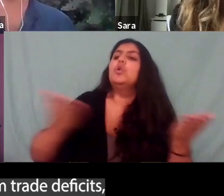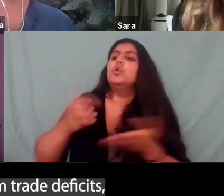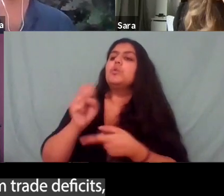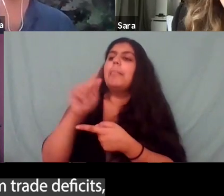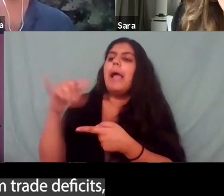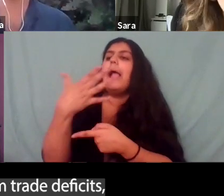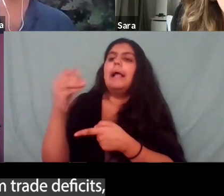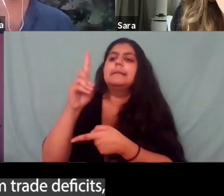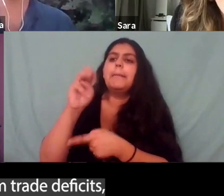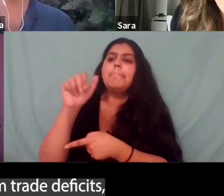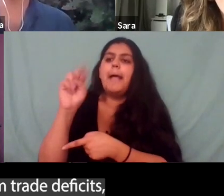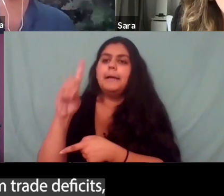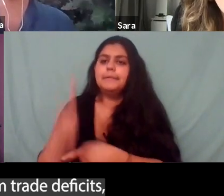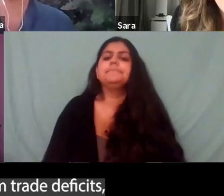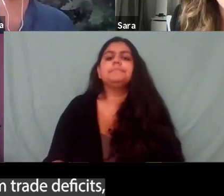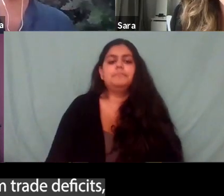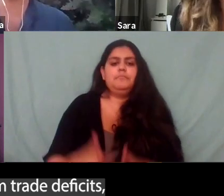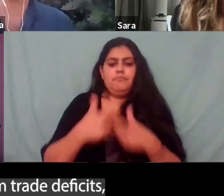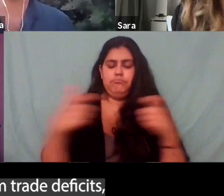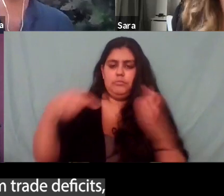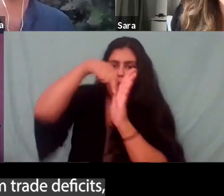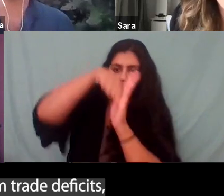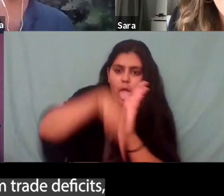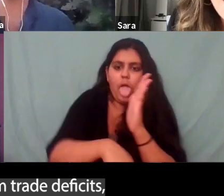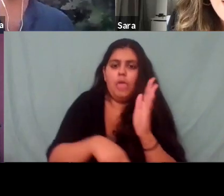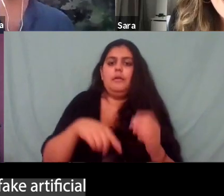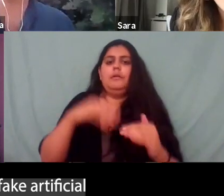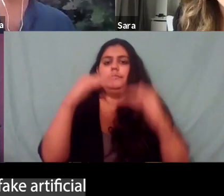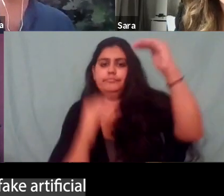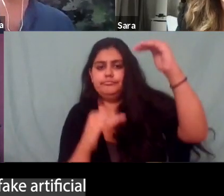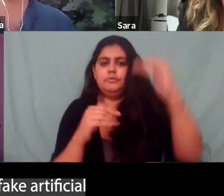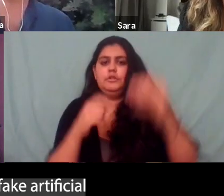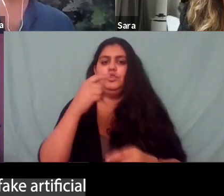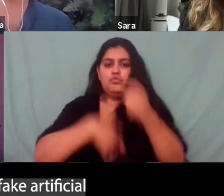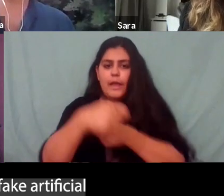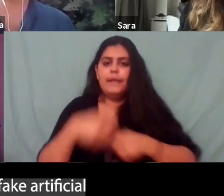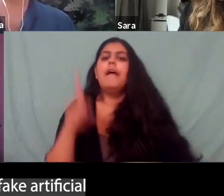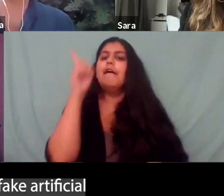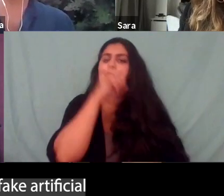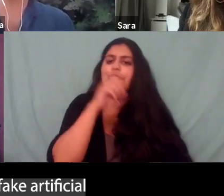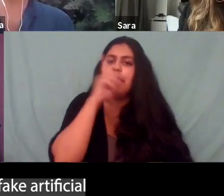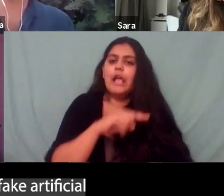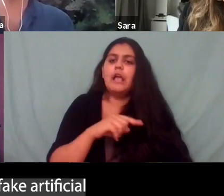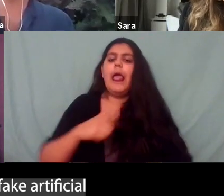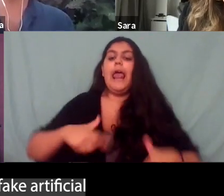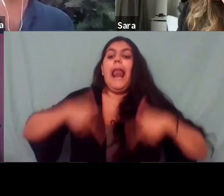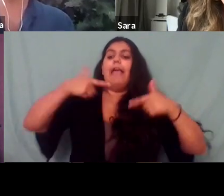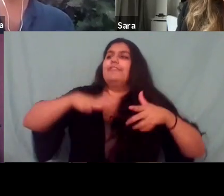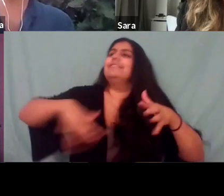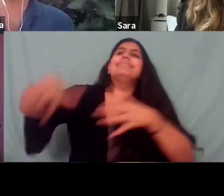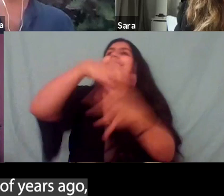the huge damn trade deficits, keeping an artificial peg, creating a fake artificial lifestyle in